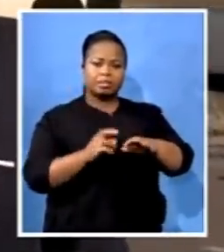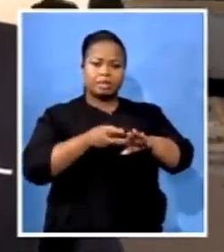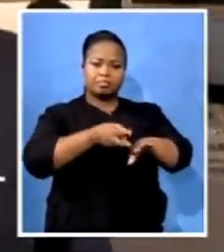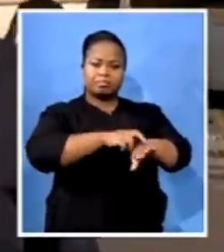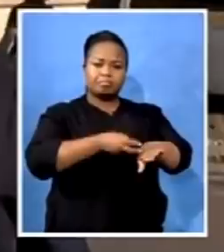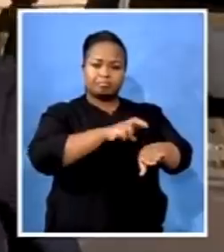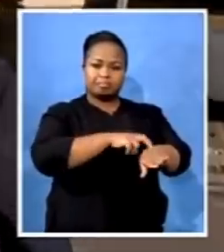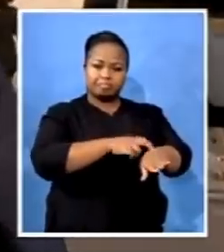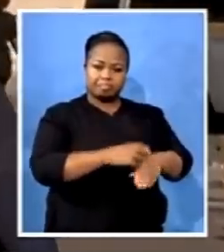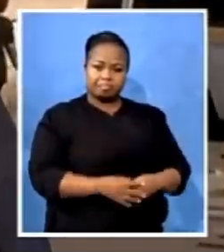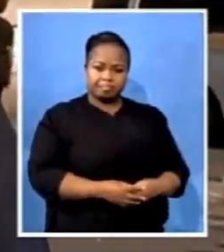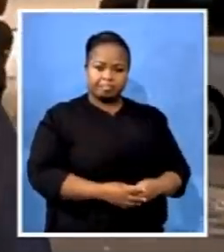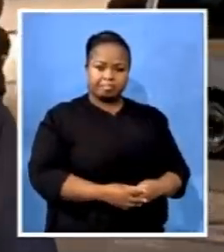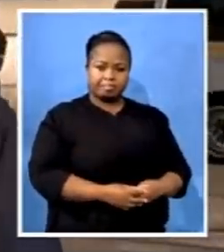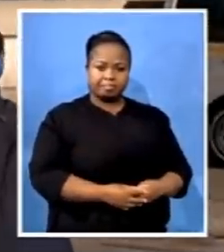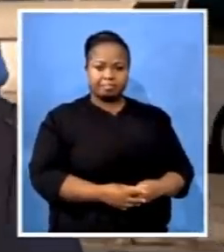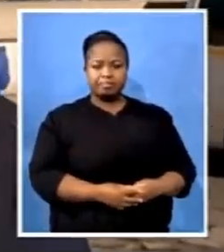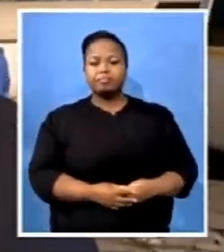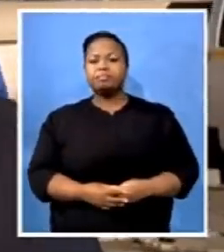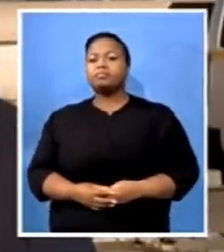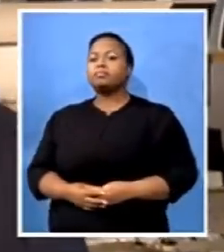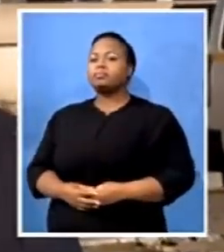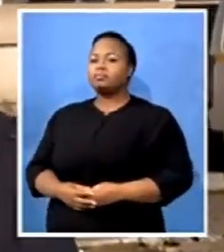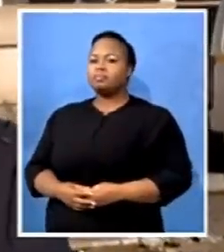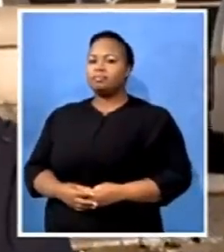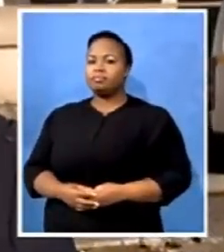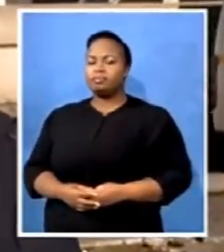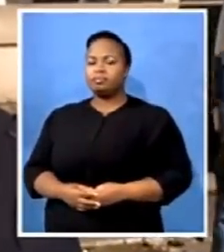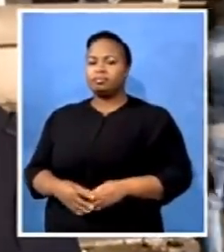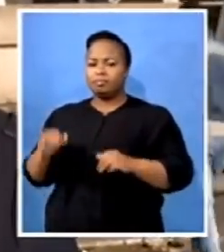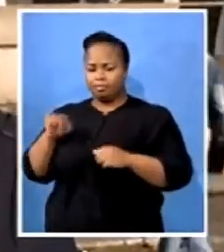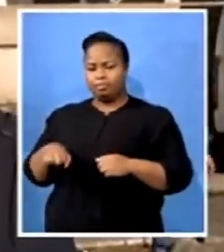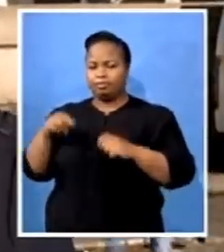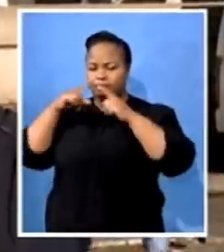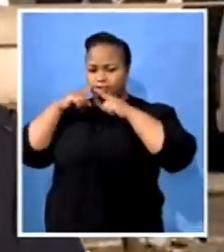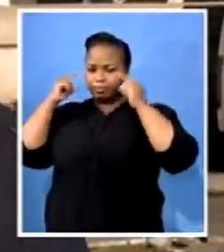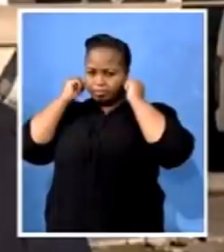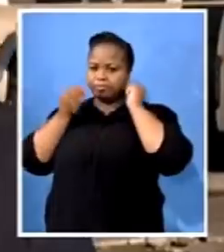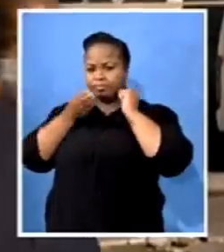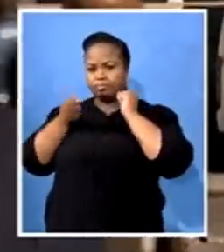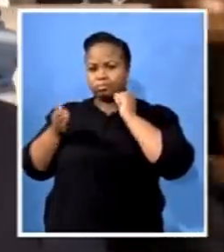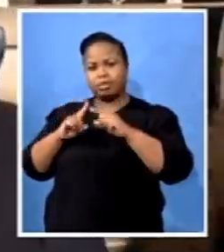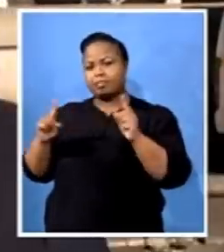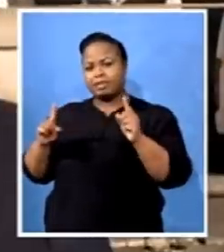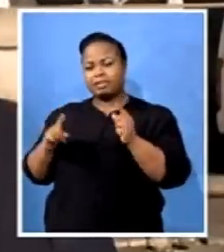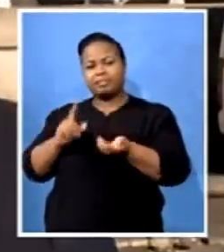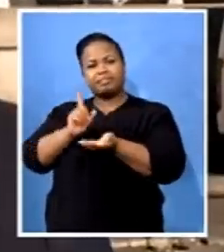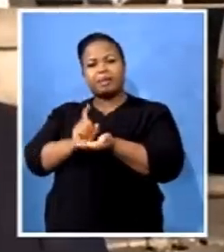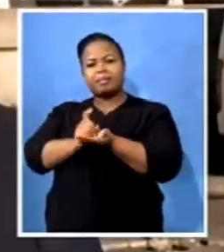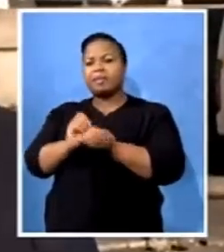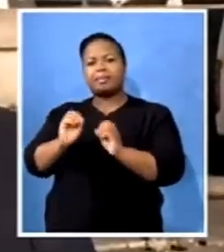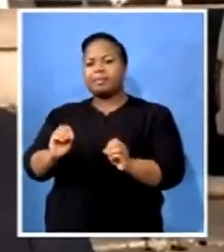They were wearing masks, but they didn't use sanitizers. But they did wear